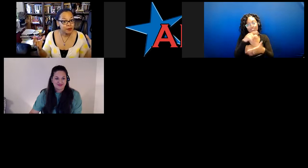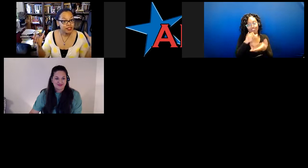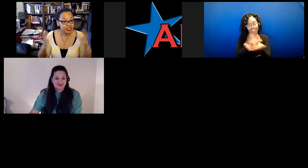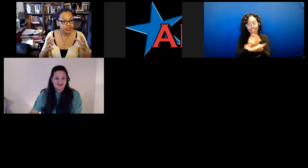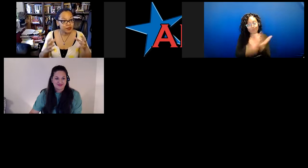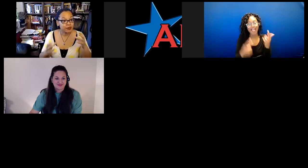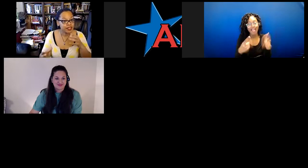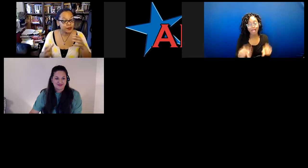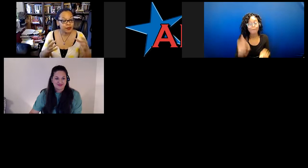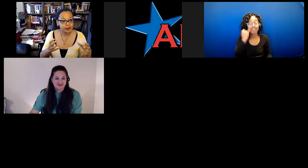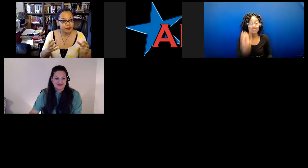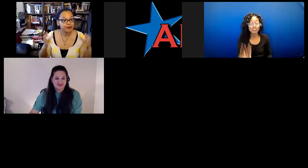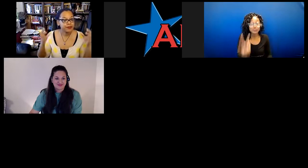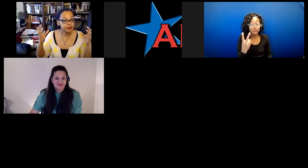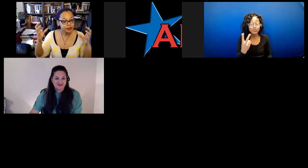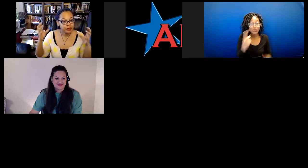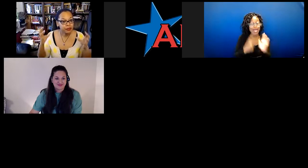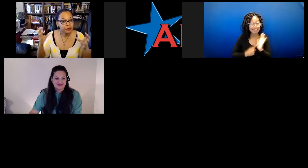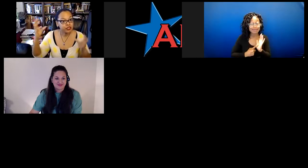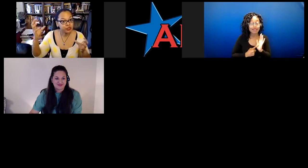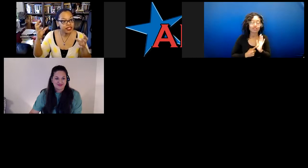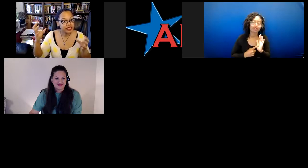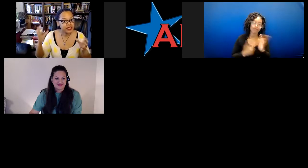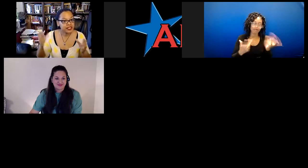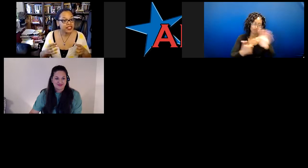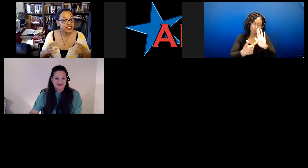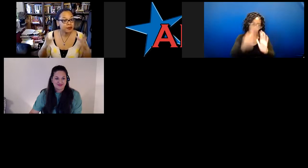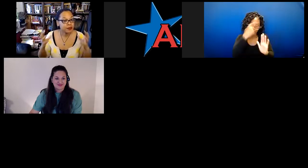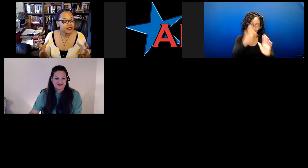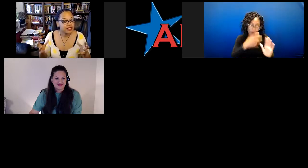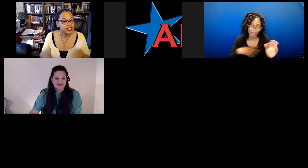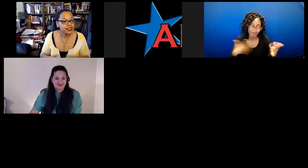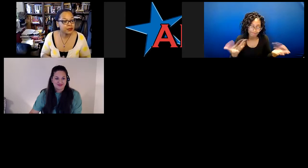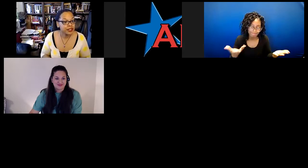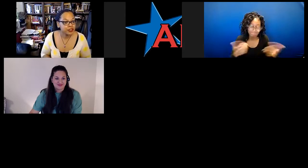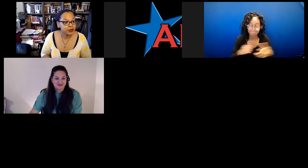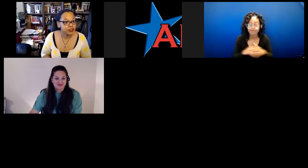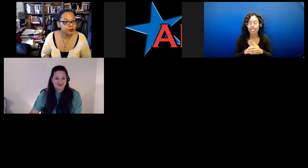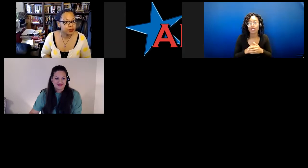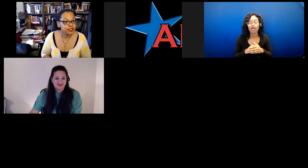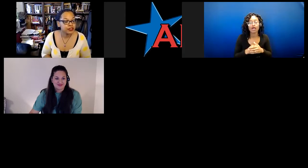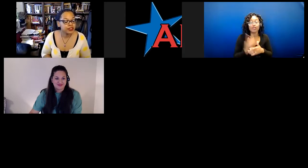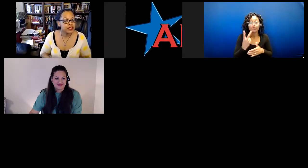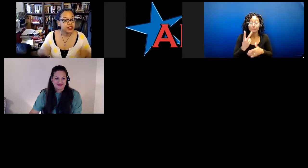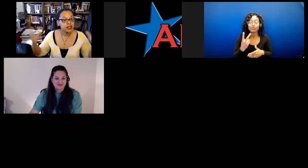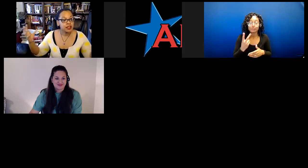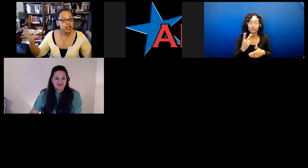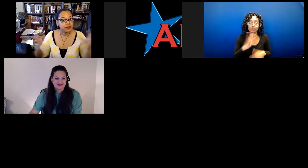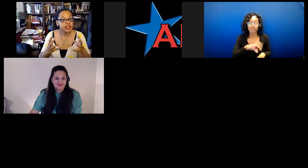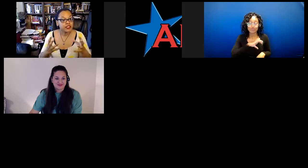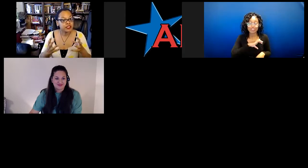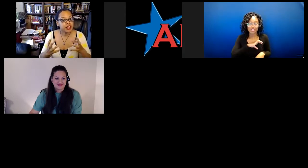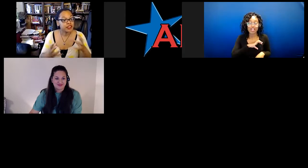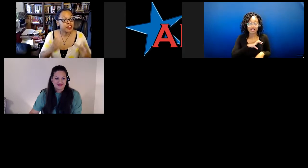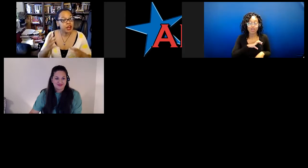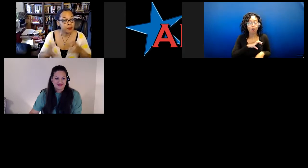in particular Black women, are two identities that are marginalized, oppressed, or exploited, come